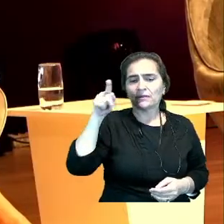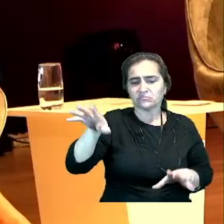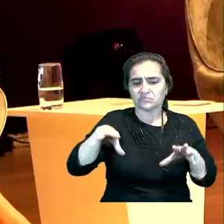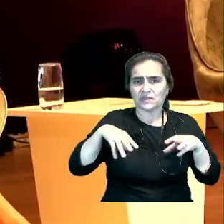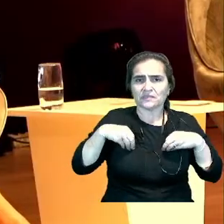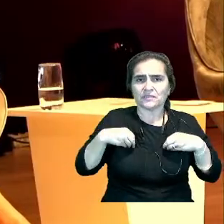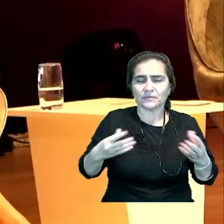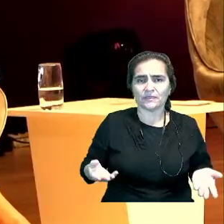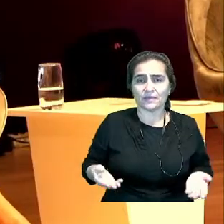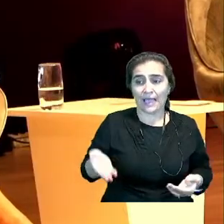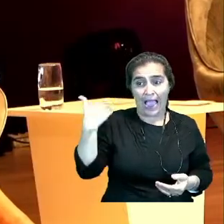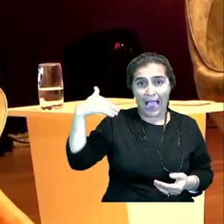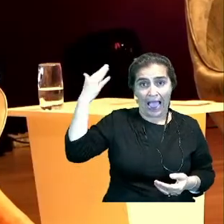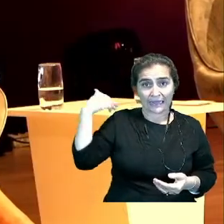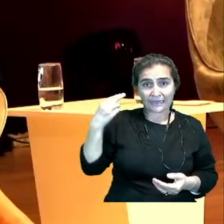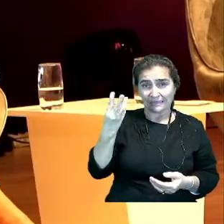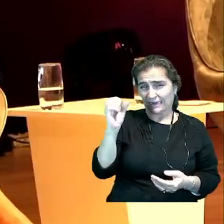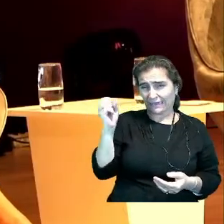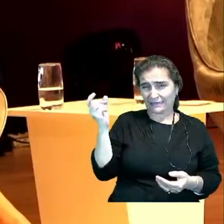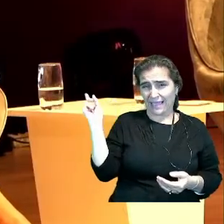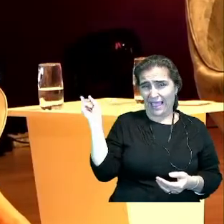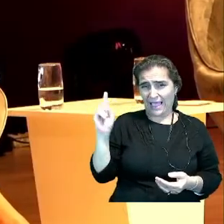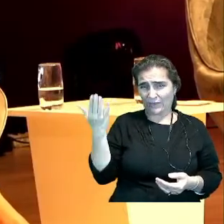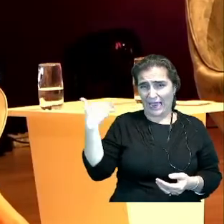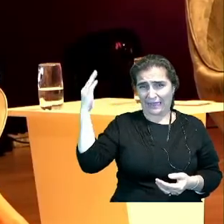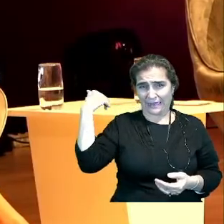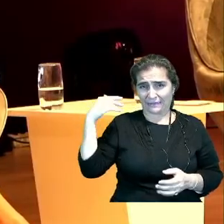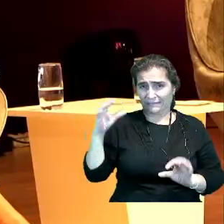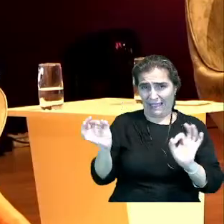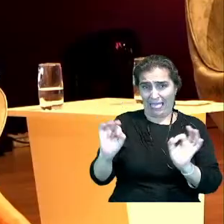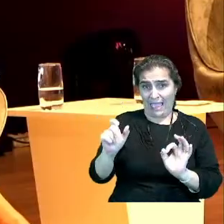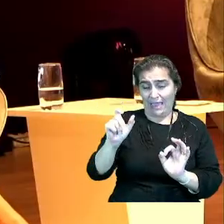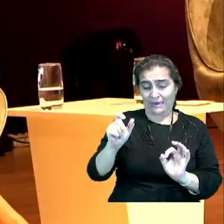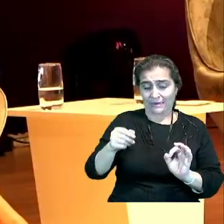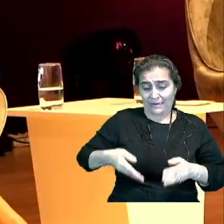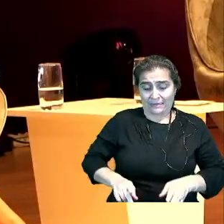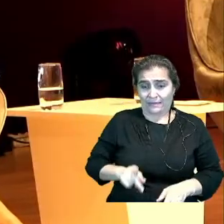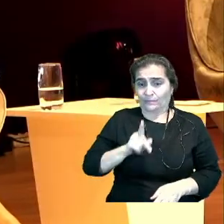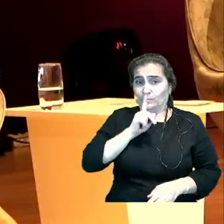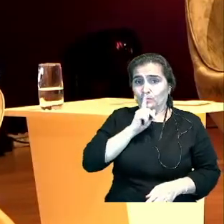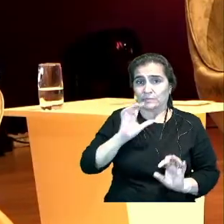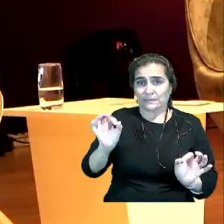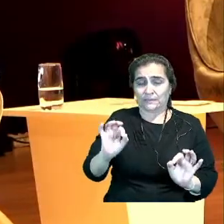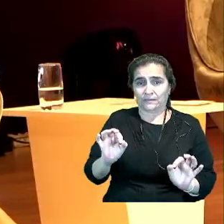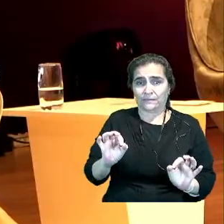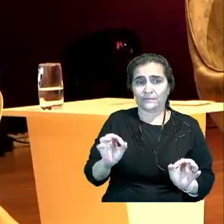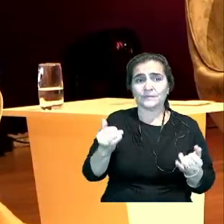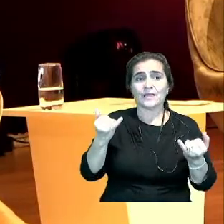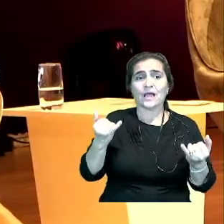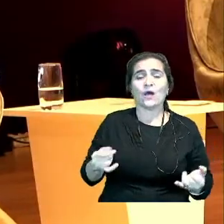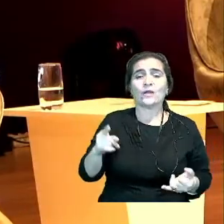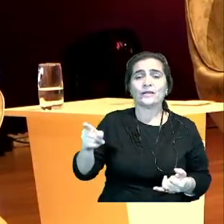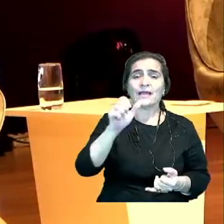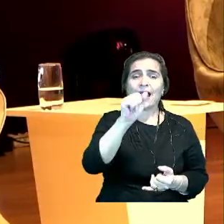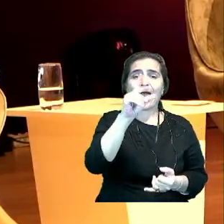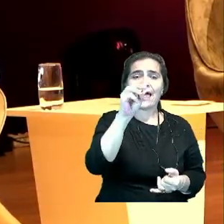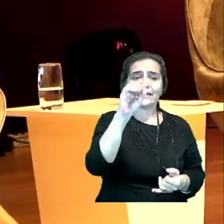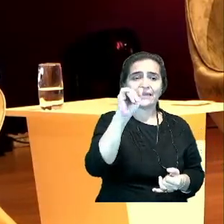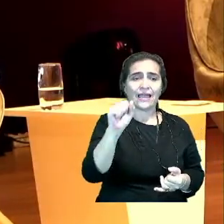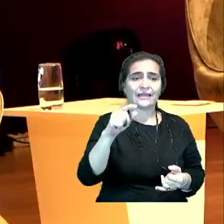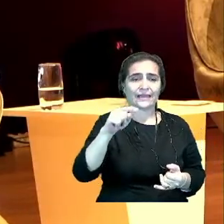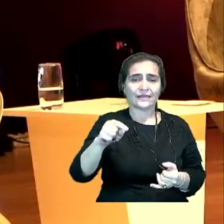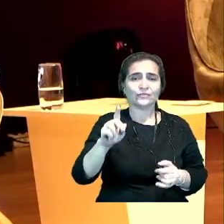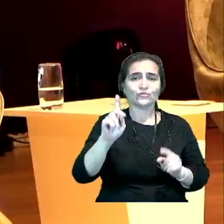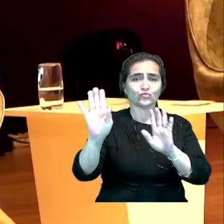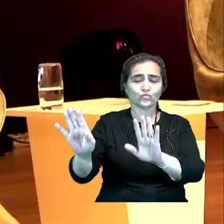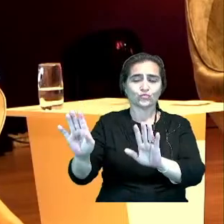just wasn't possible. And this huge impact is thanks to the work of Adriana Barbosa, of course, with the Freida Preta team behind her for